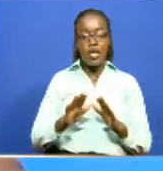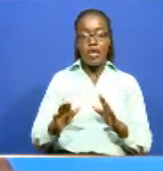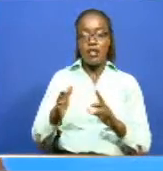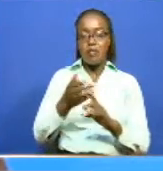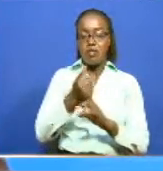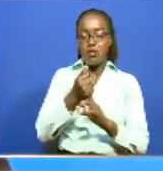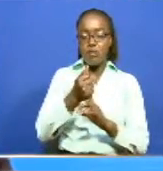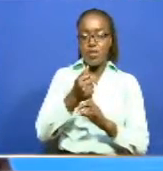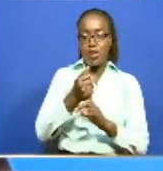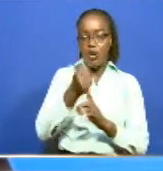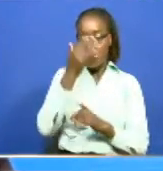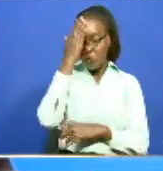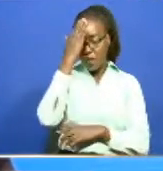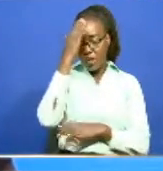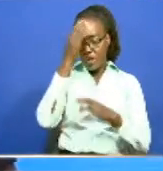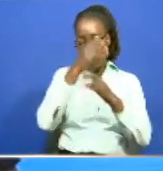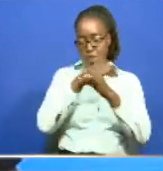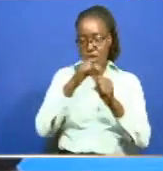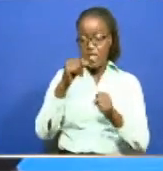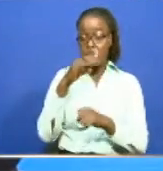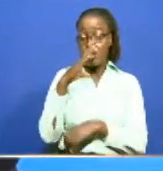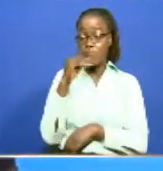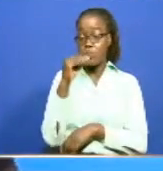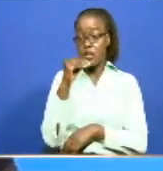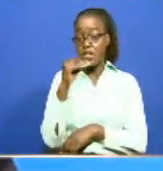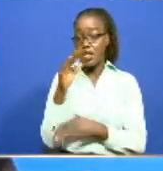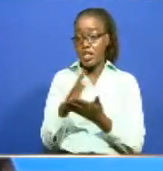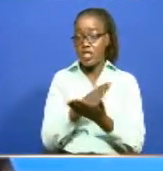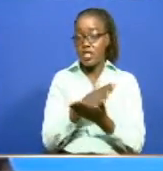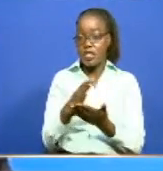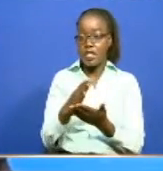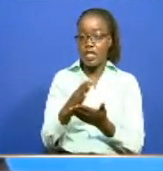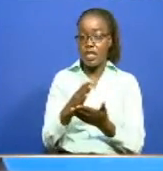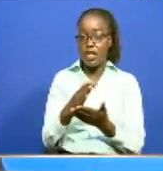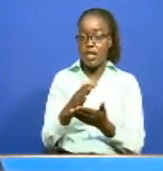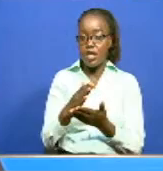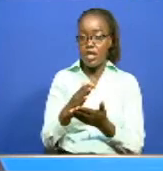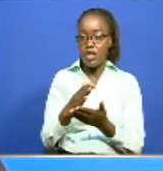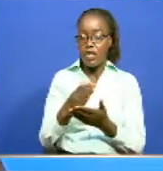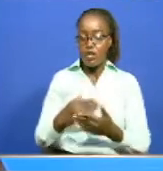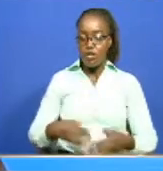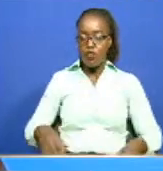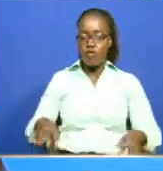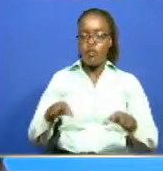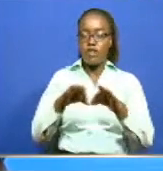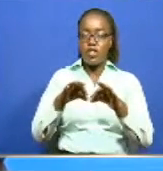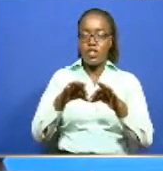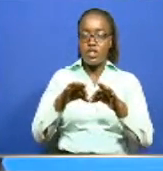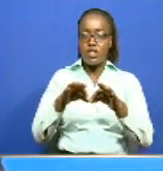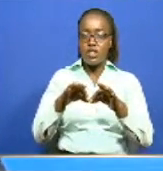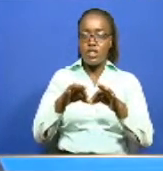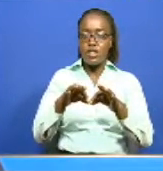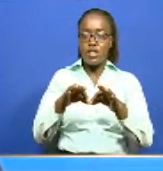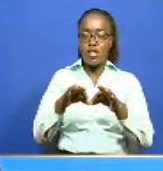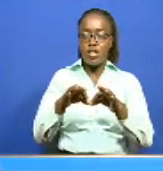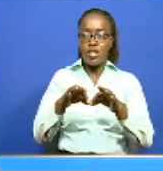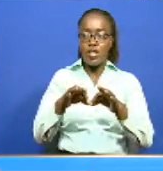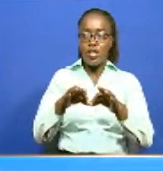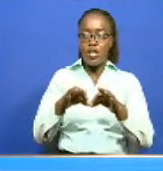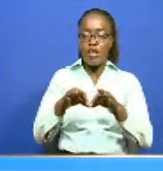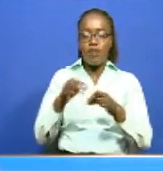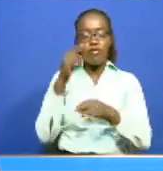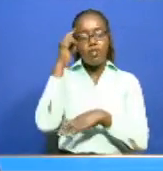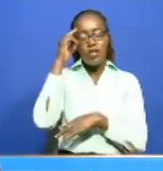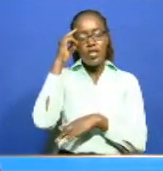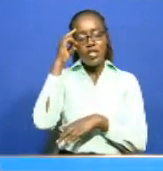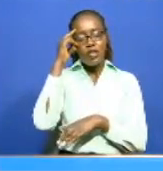His Excellency, the President Uhuru Kenyatta, shall chair the COVID-19 conference that will serve as a platform of reflection